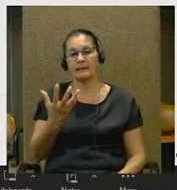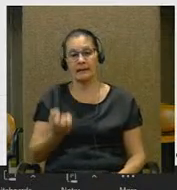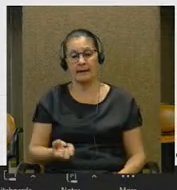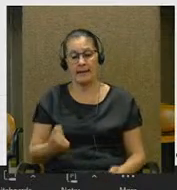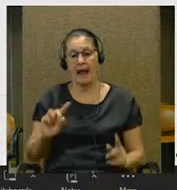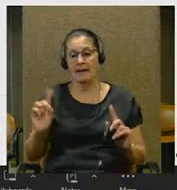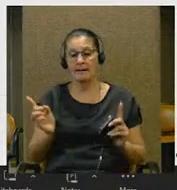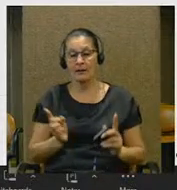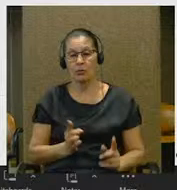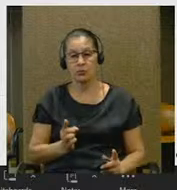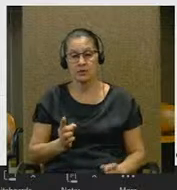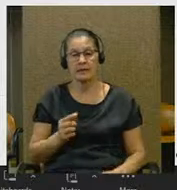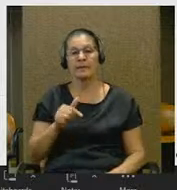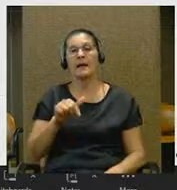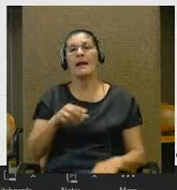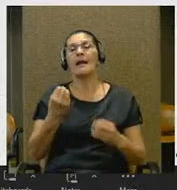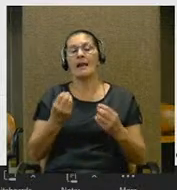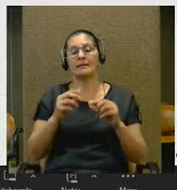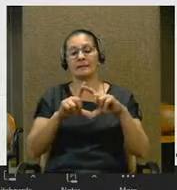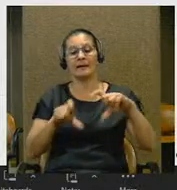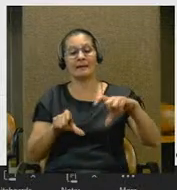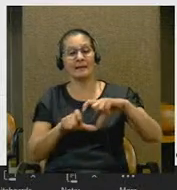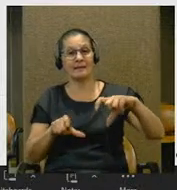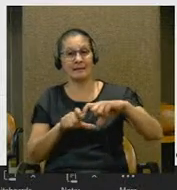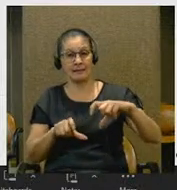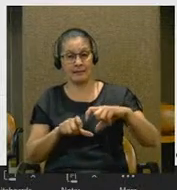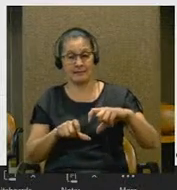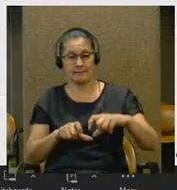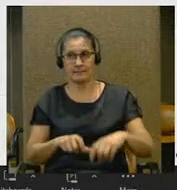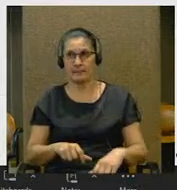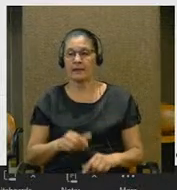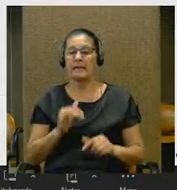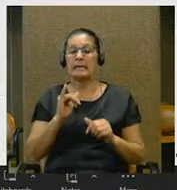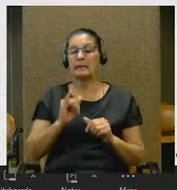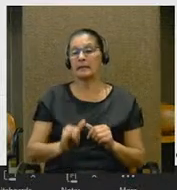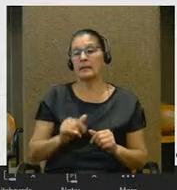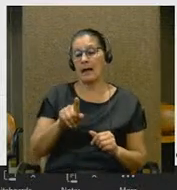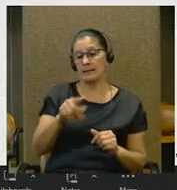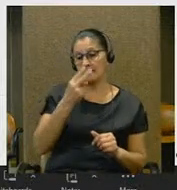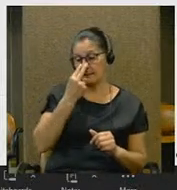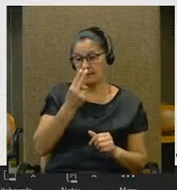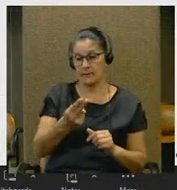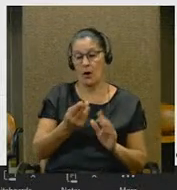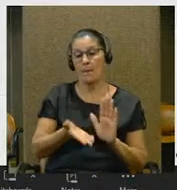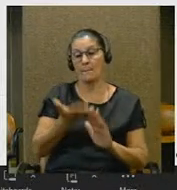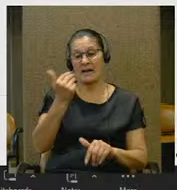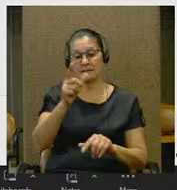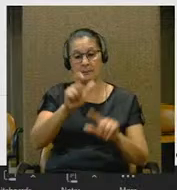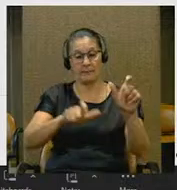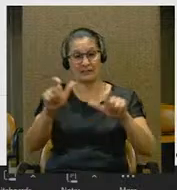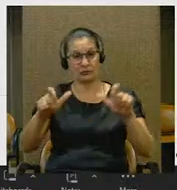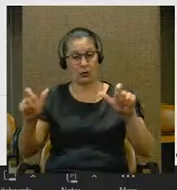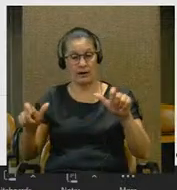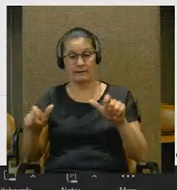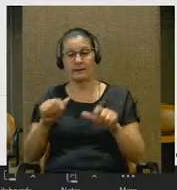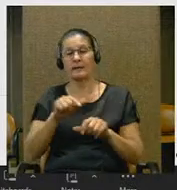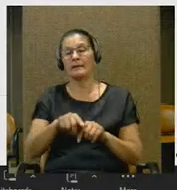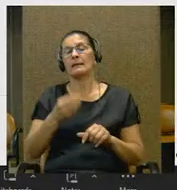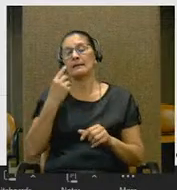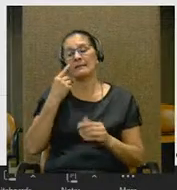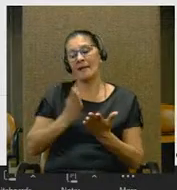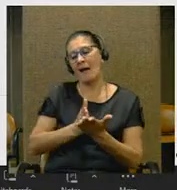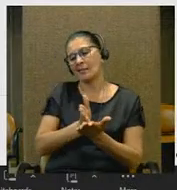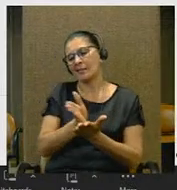opioids. And so that's part of the reason why you saw more people then moving to heroin. In some places, it was cheaper to get heroin than it was